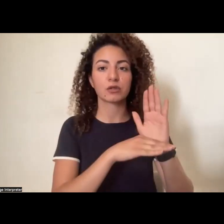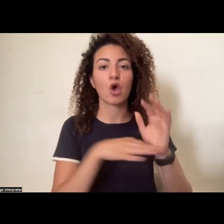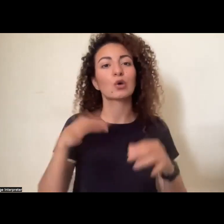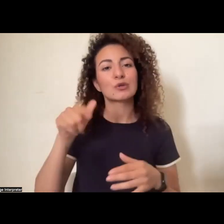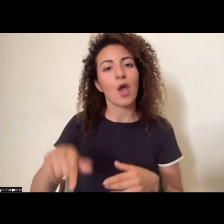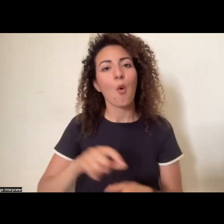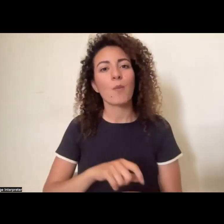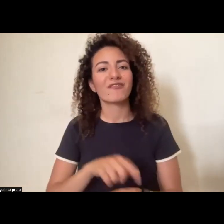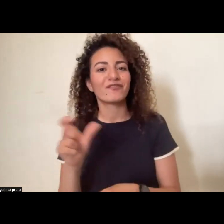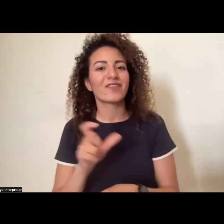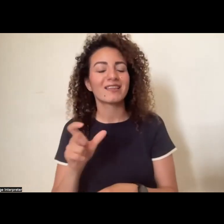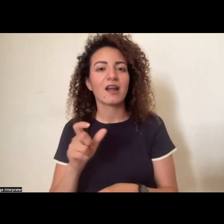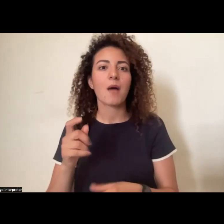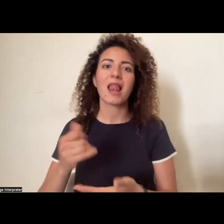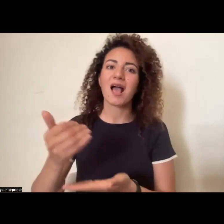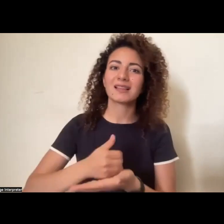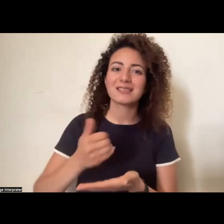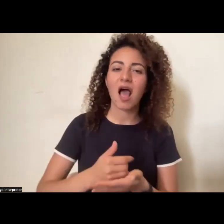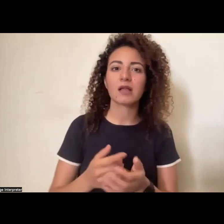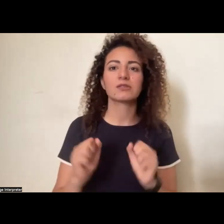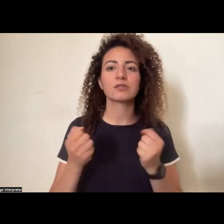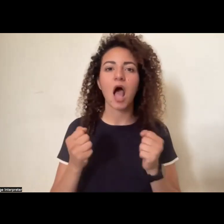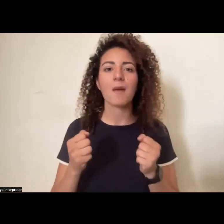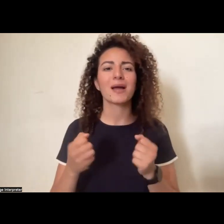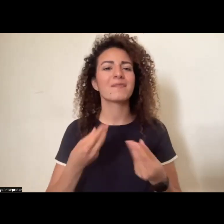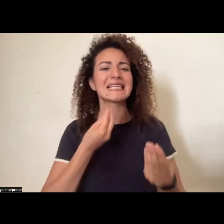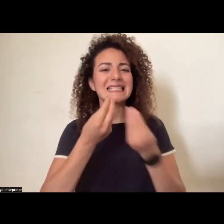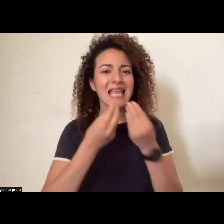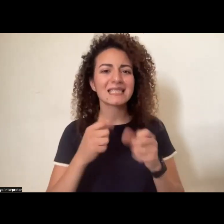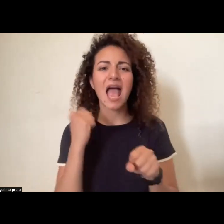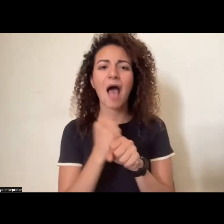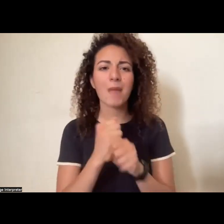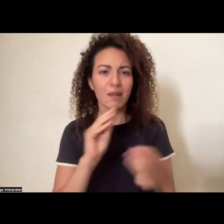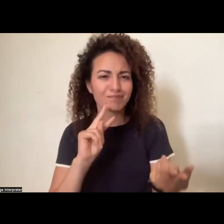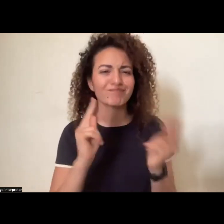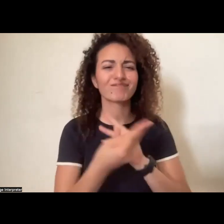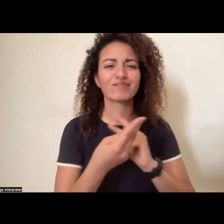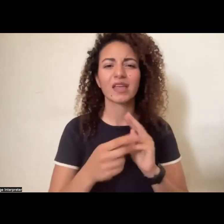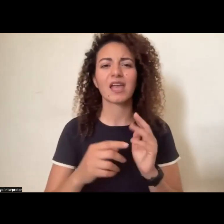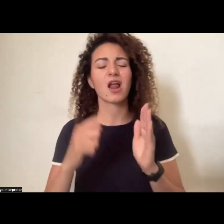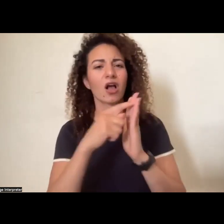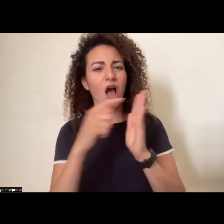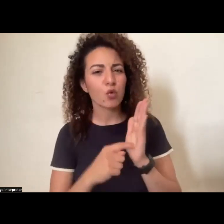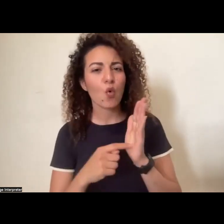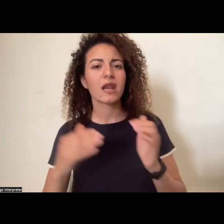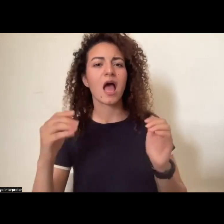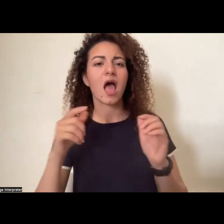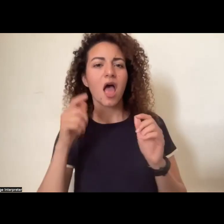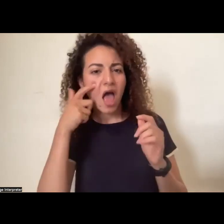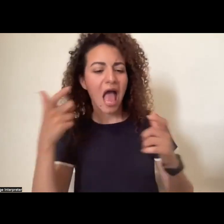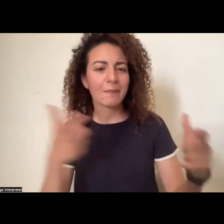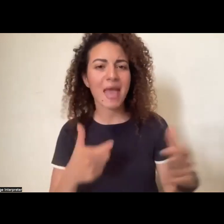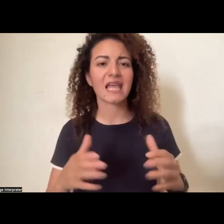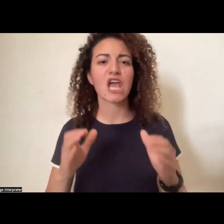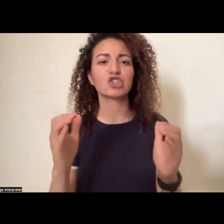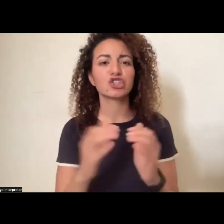situation, and given that there is no political will to actually reform the national social security system